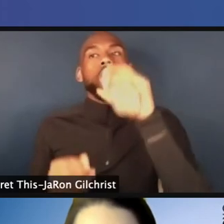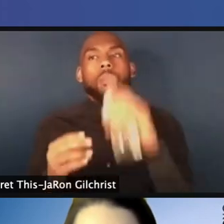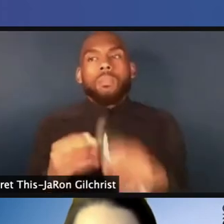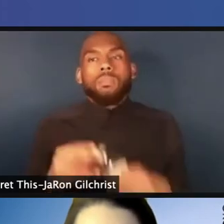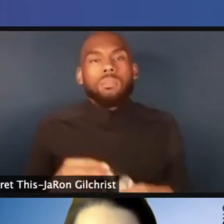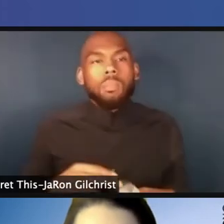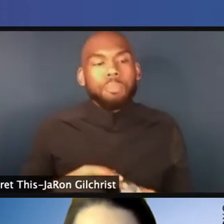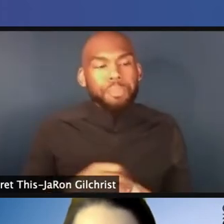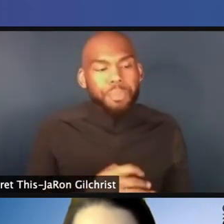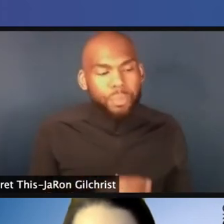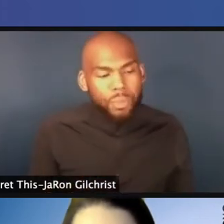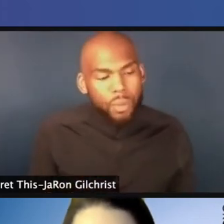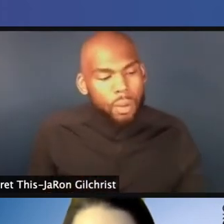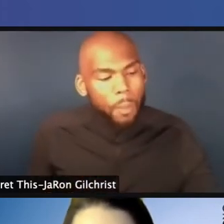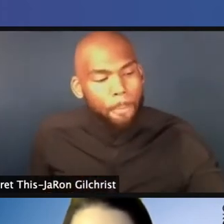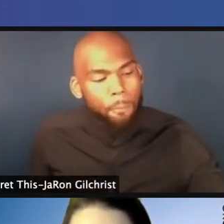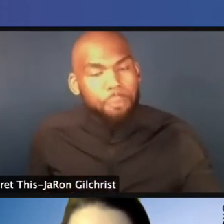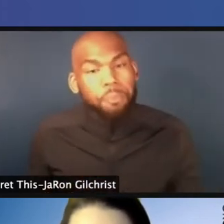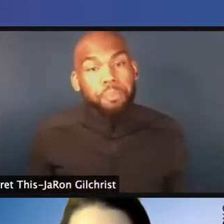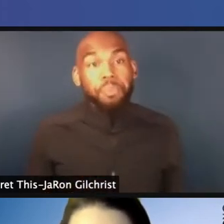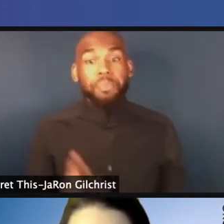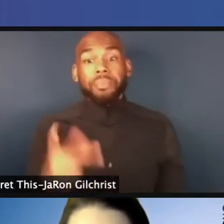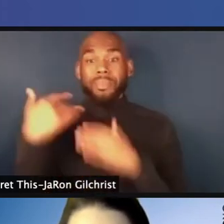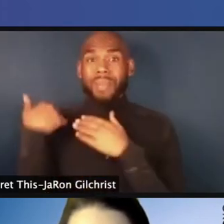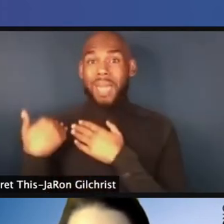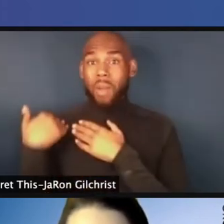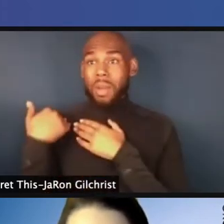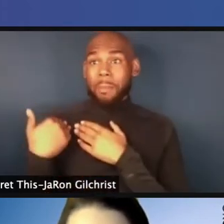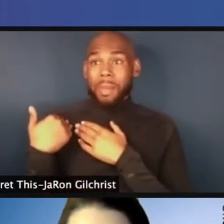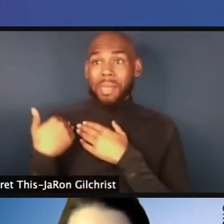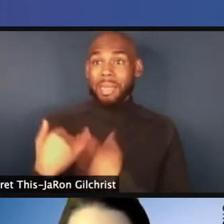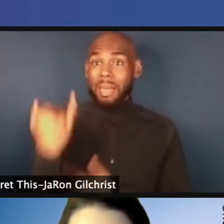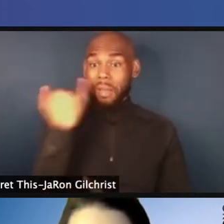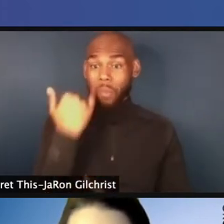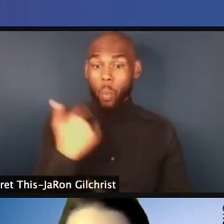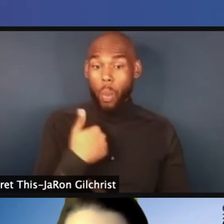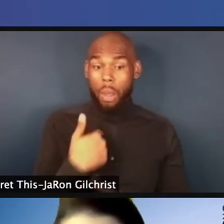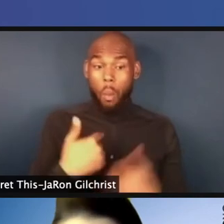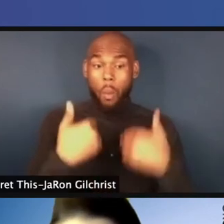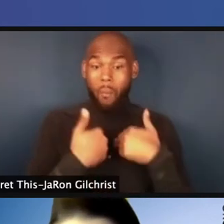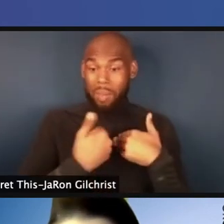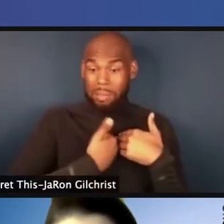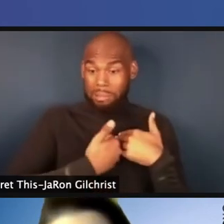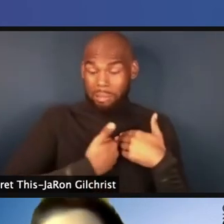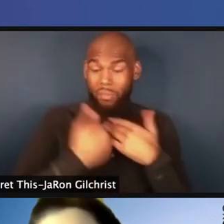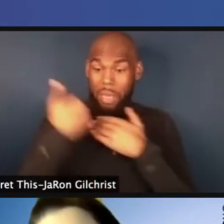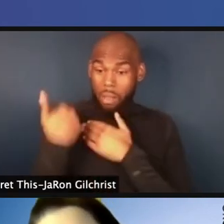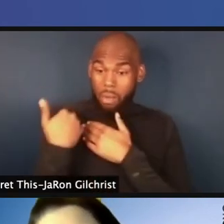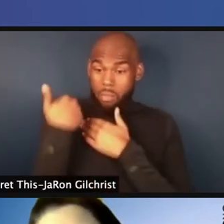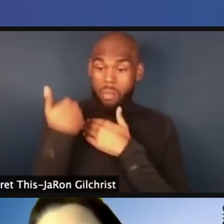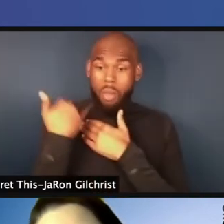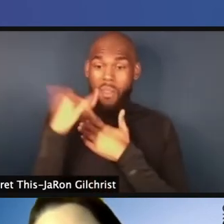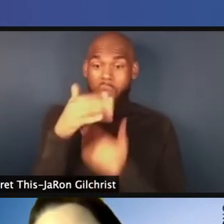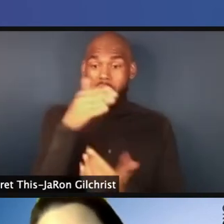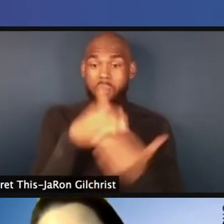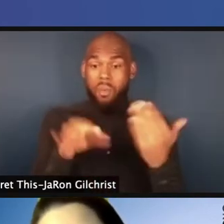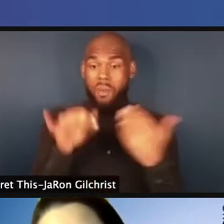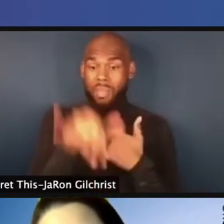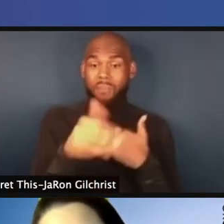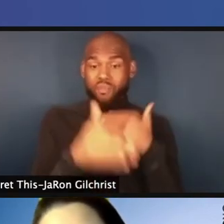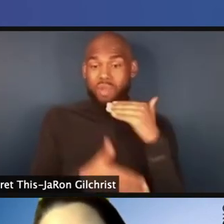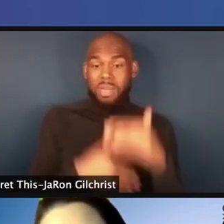And to talk about how accountability plays into that is, if we hold ourselves accountable, is part of that process, is part